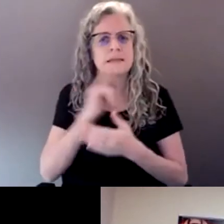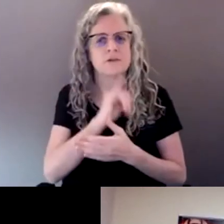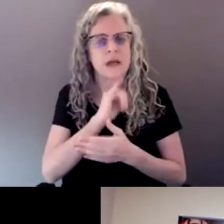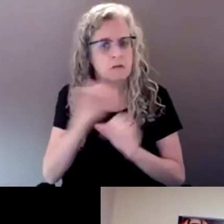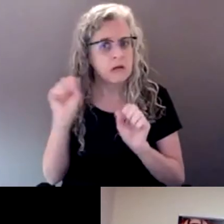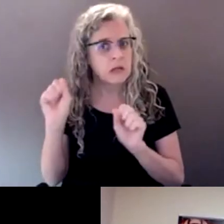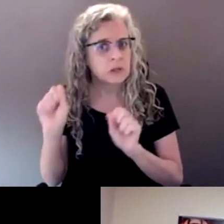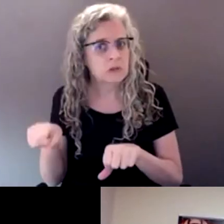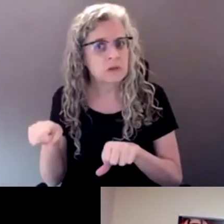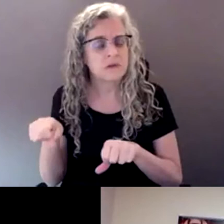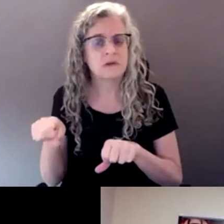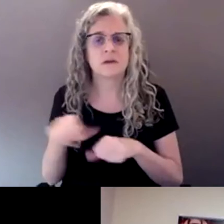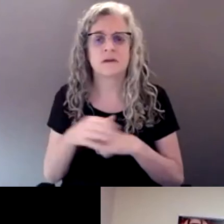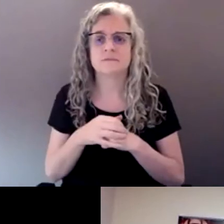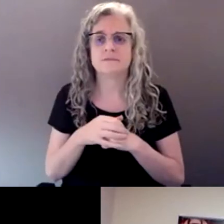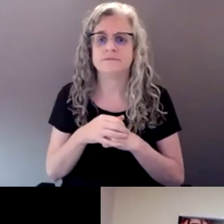convinced that